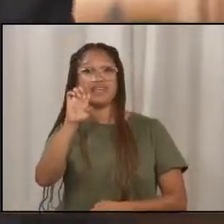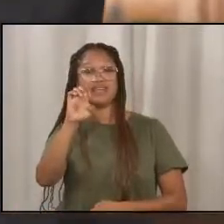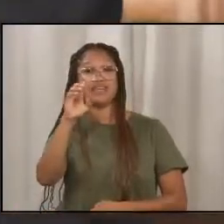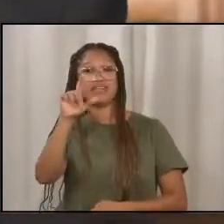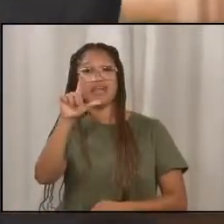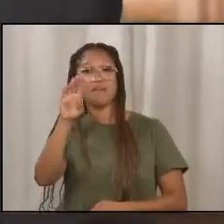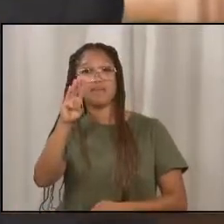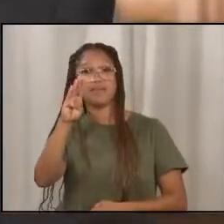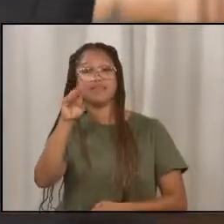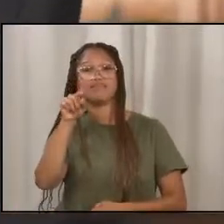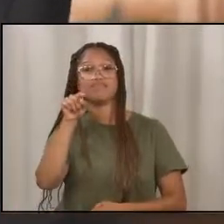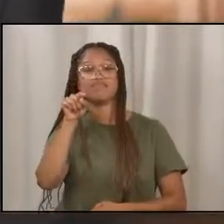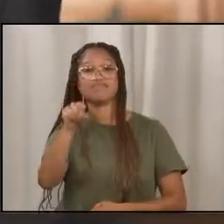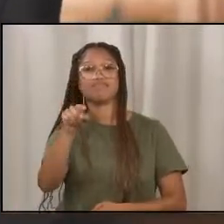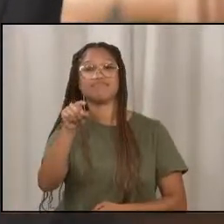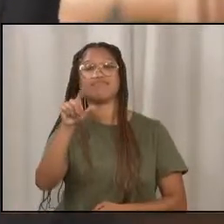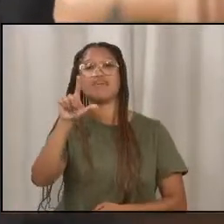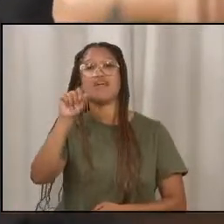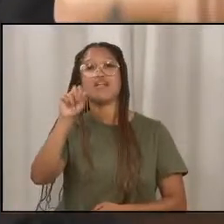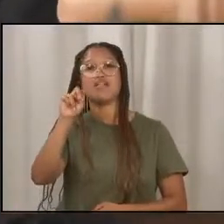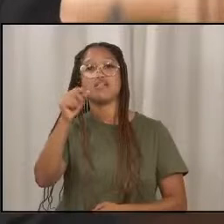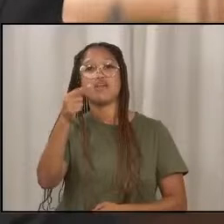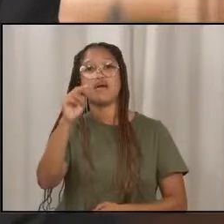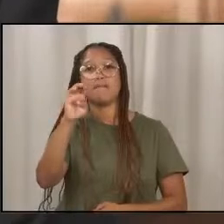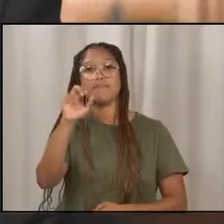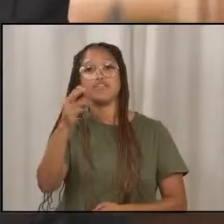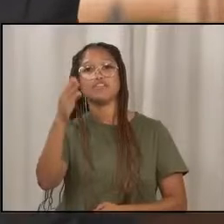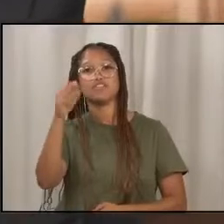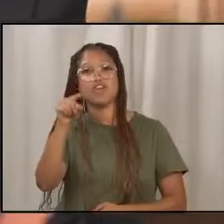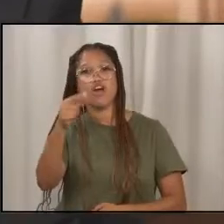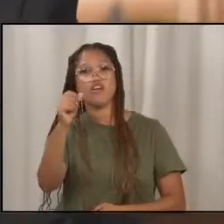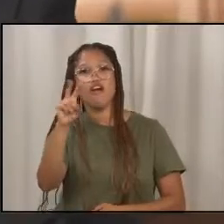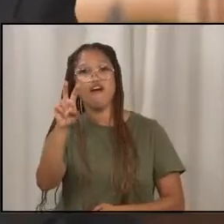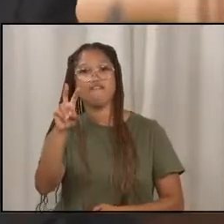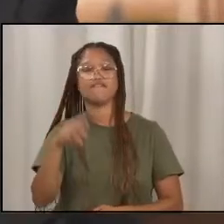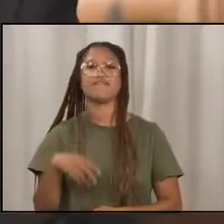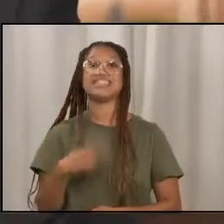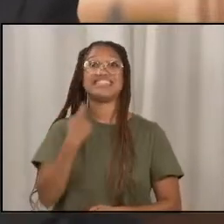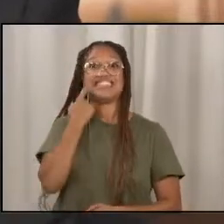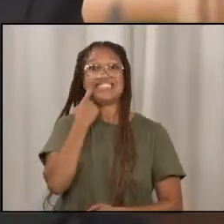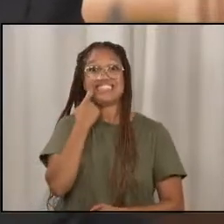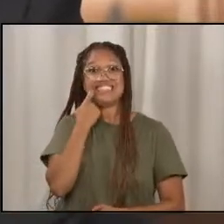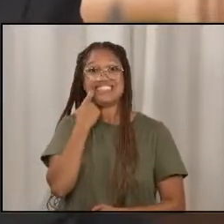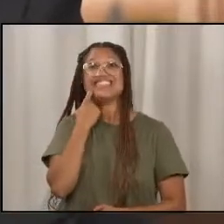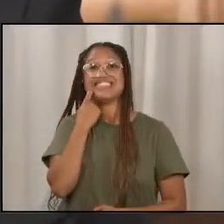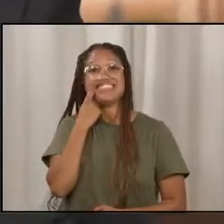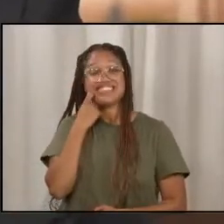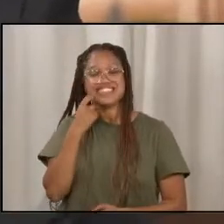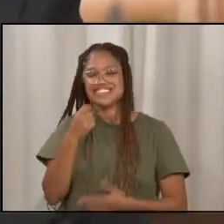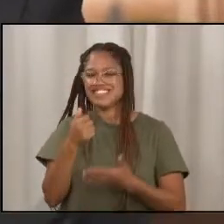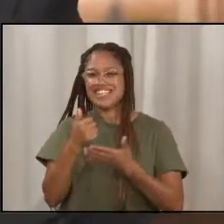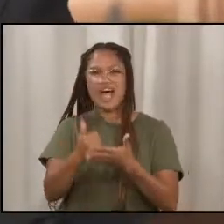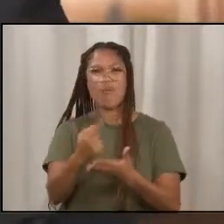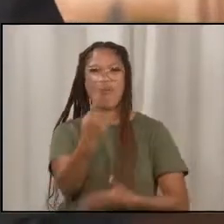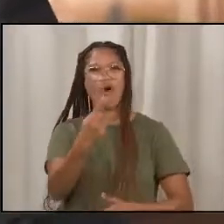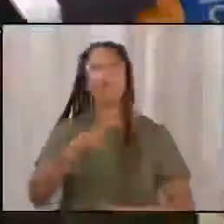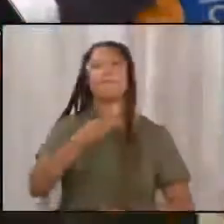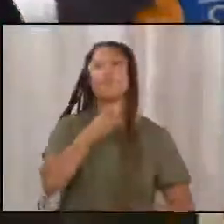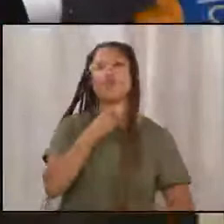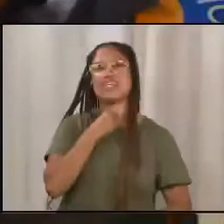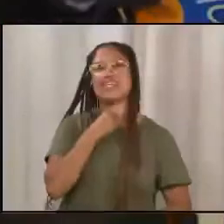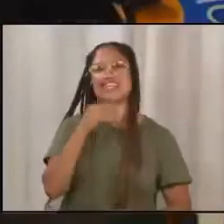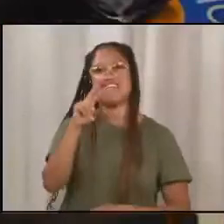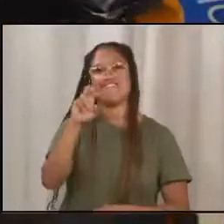longbeach.gov/InsideLB. And we just published a story about a Marine veteran who, with our help, recently secured permanent housing. And so thank you so much